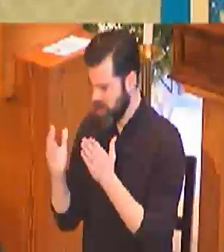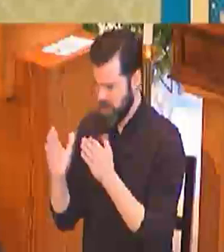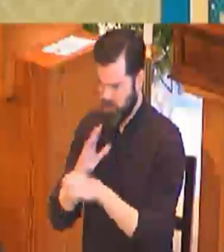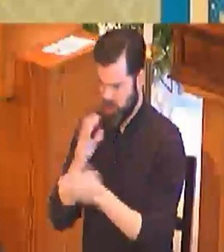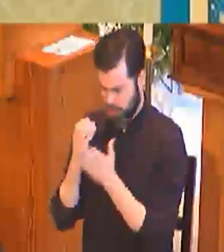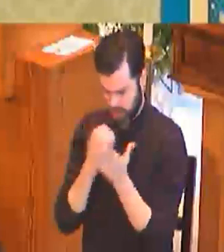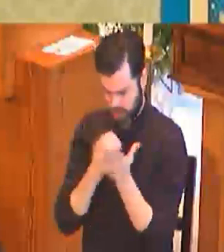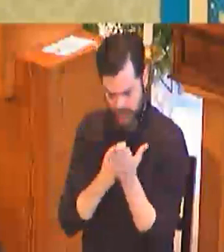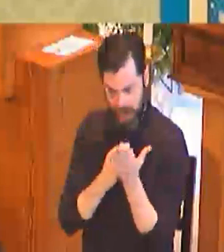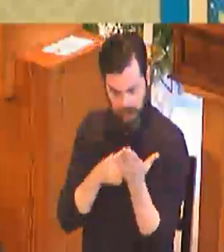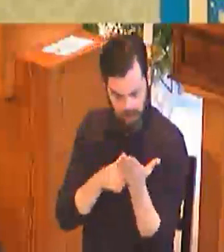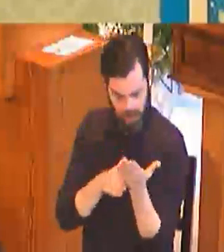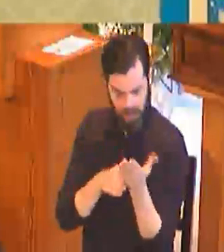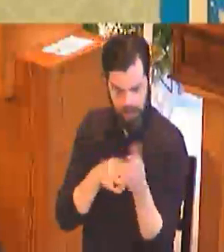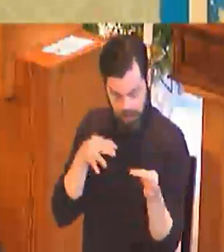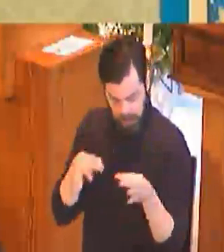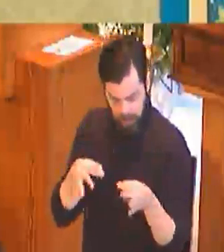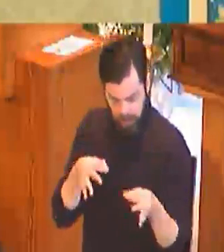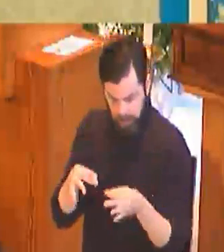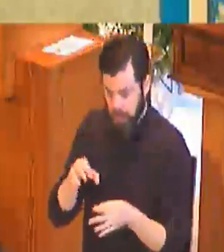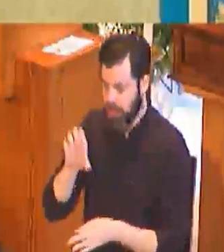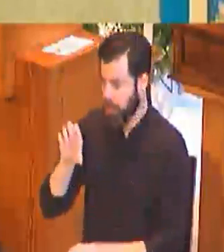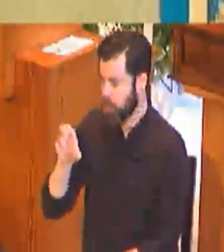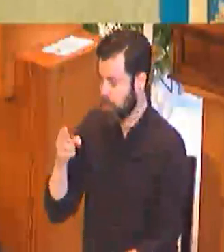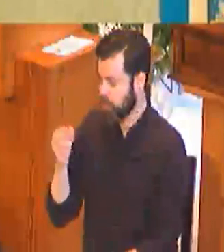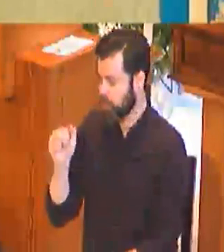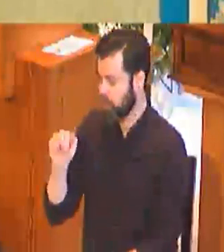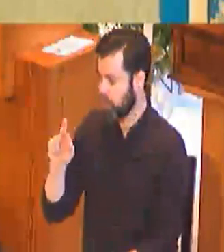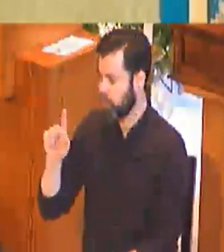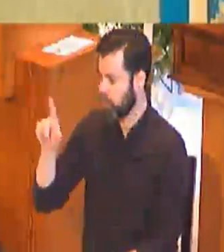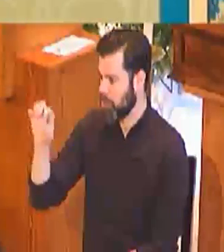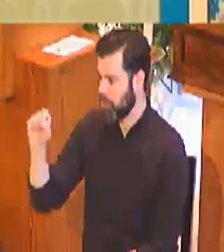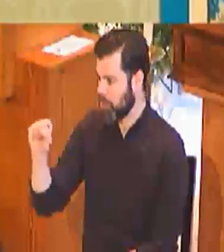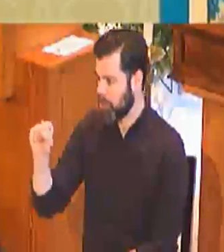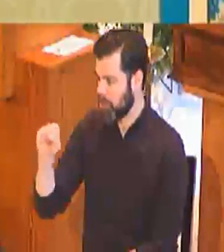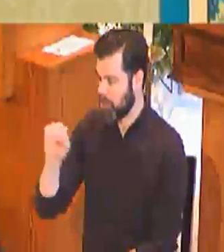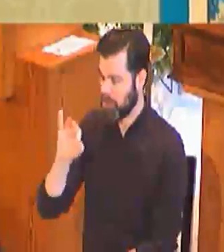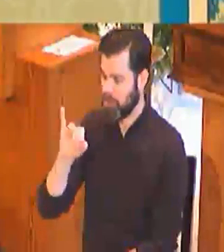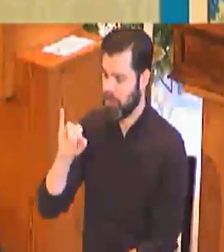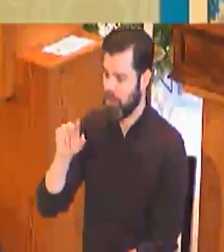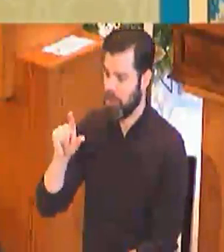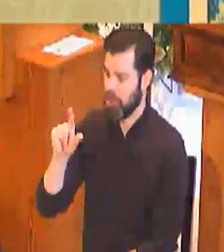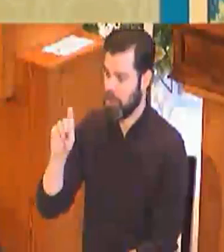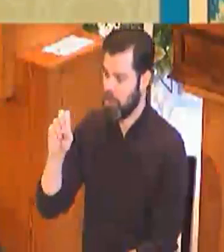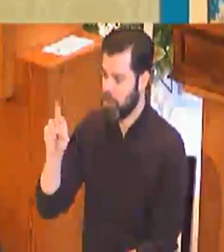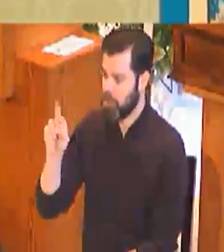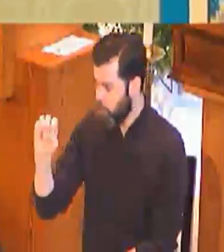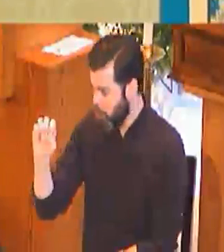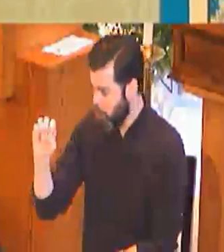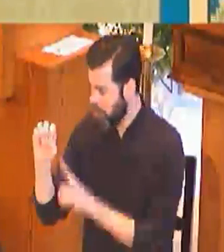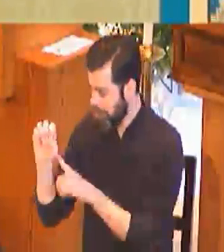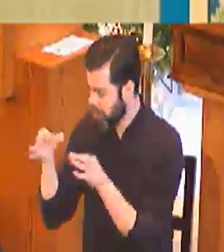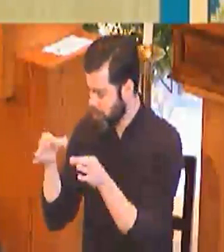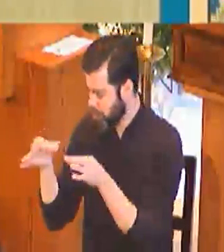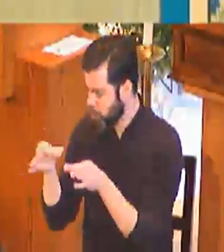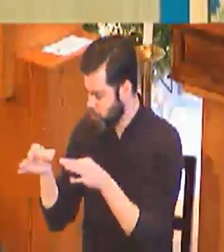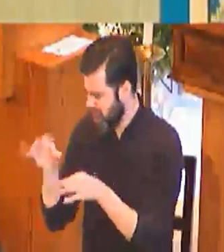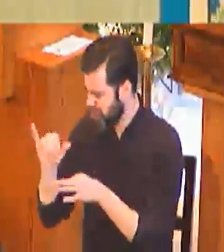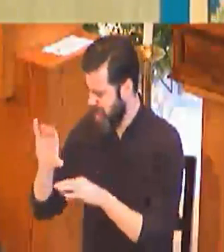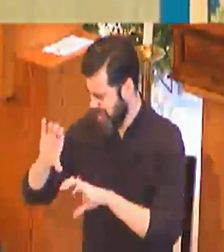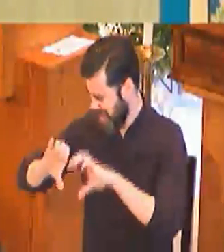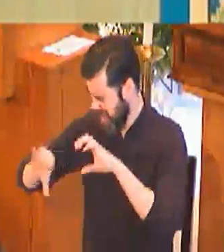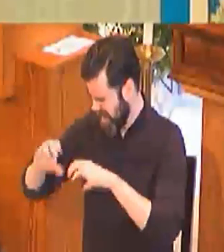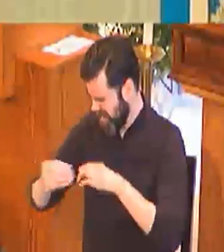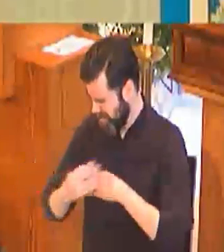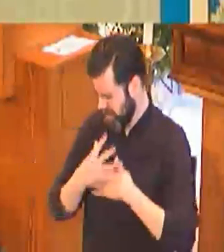Charles Fillmore describes in The Revealing Word. Charles Fillmore is one of the co-founders of Unity, and he describes chemicalization as